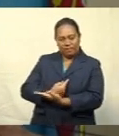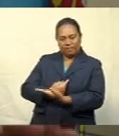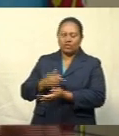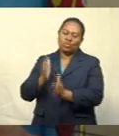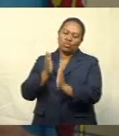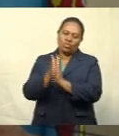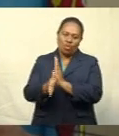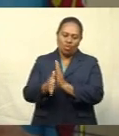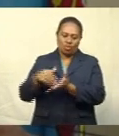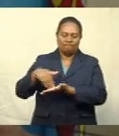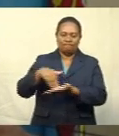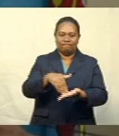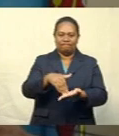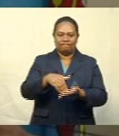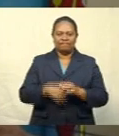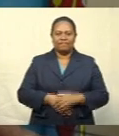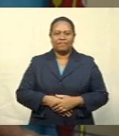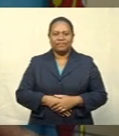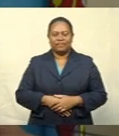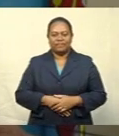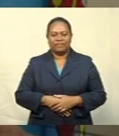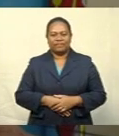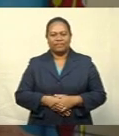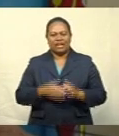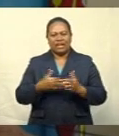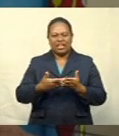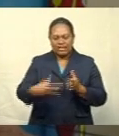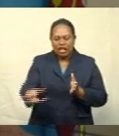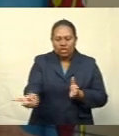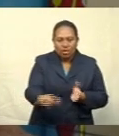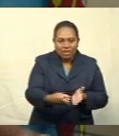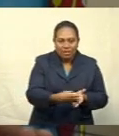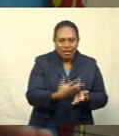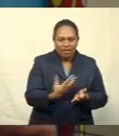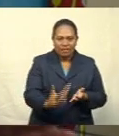up. It's a matter of documentation.